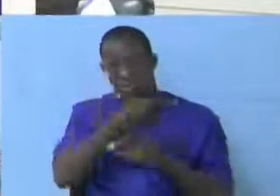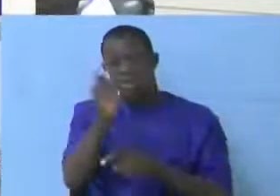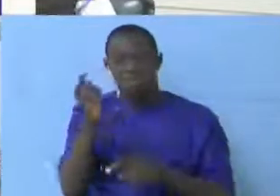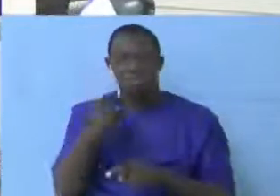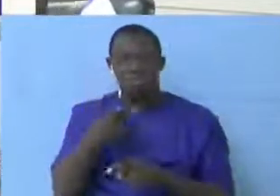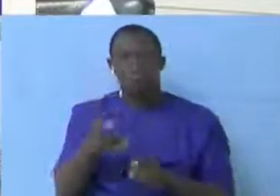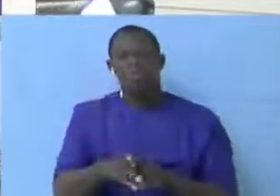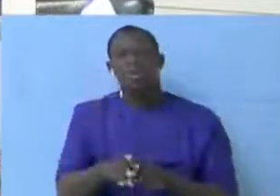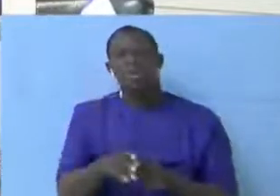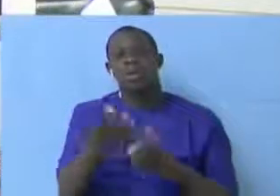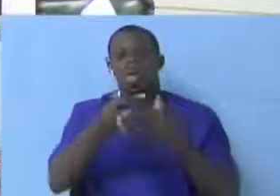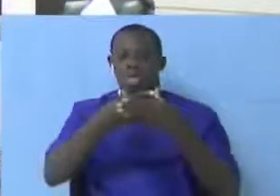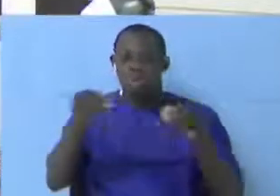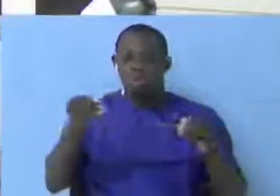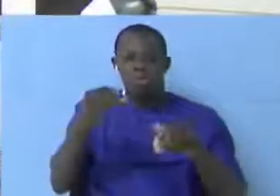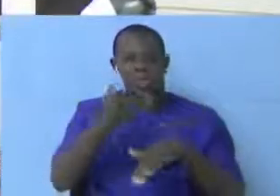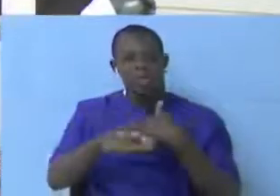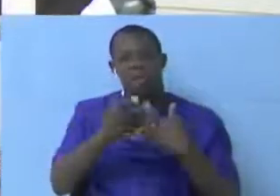going to disappear.